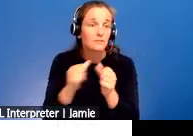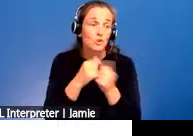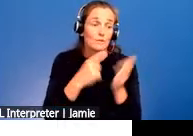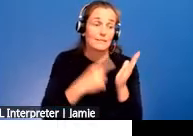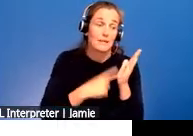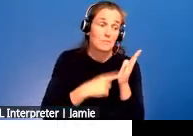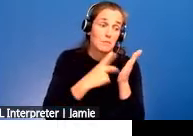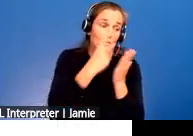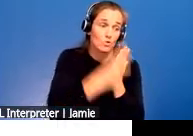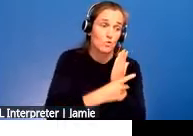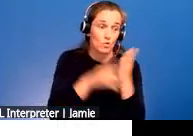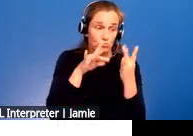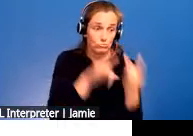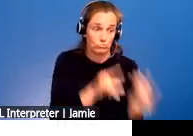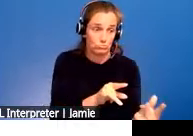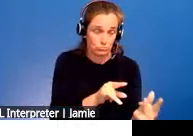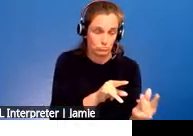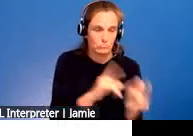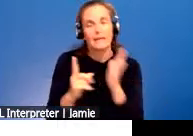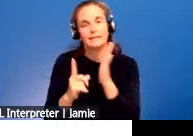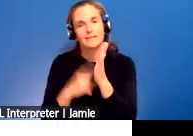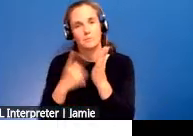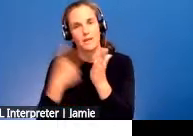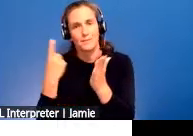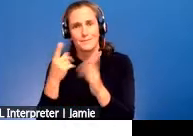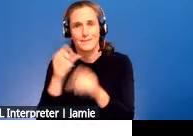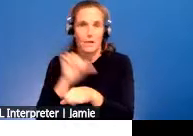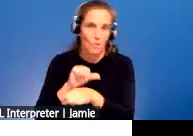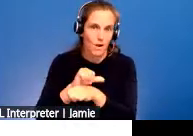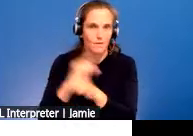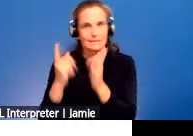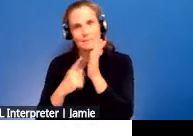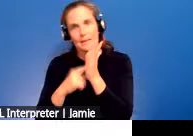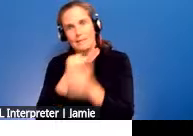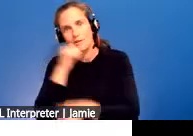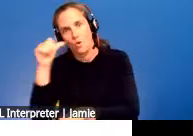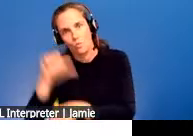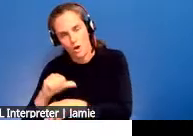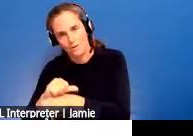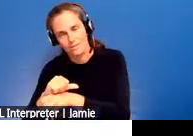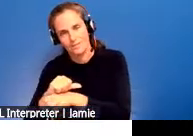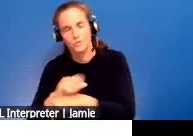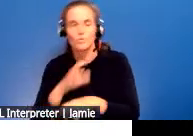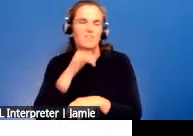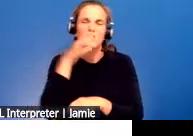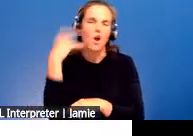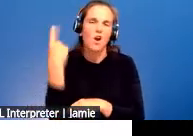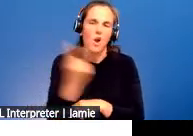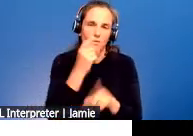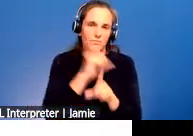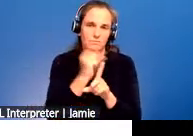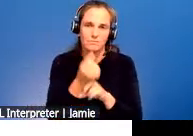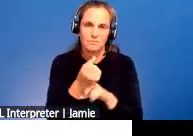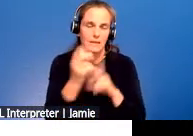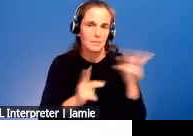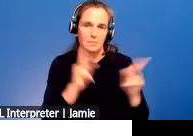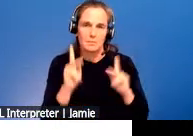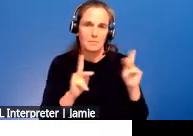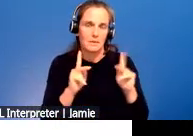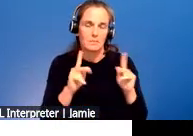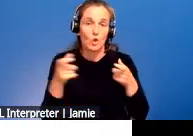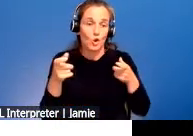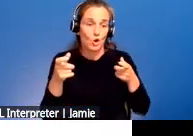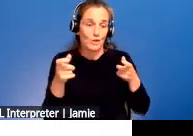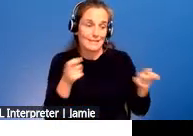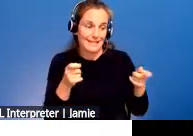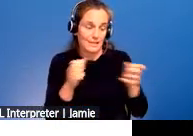the websites work and sometimes they don't. And so it's not necessarily always the case that people are dealing with a program or